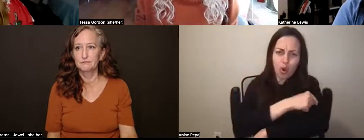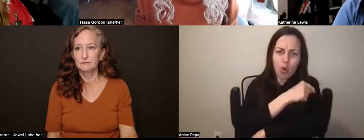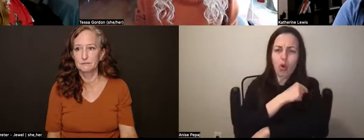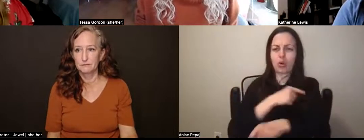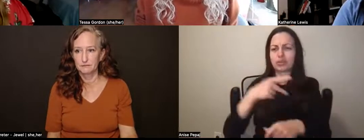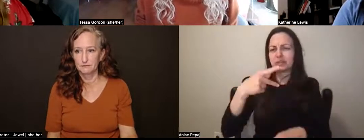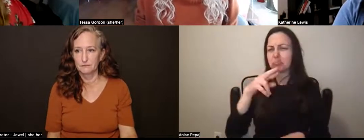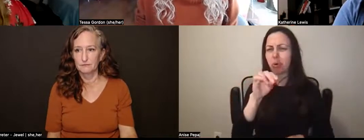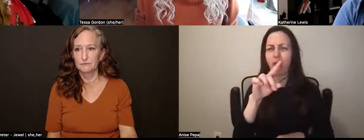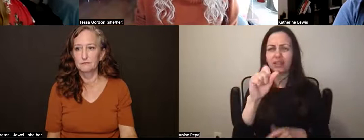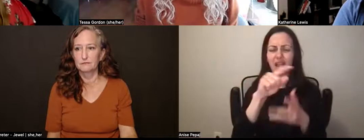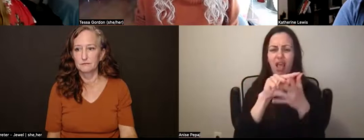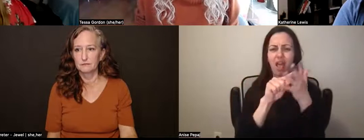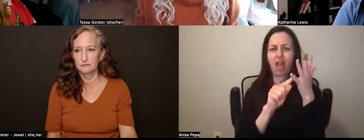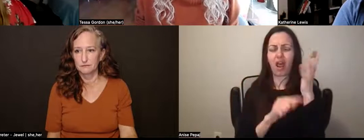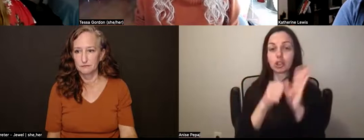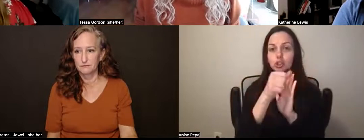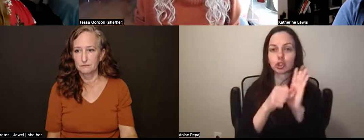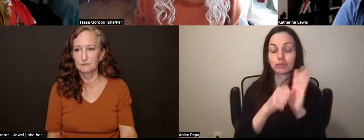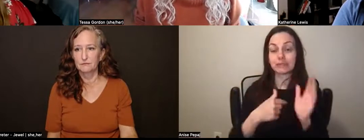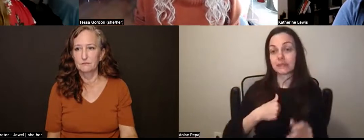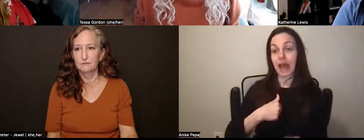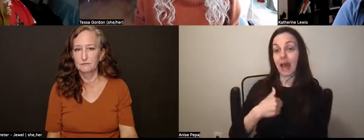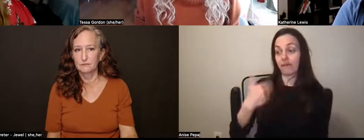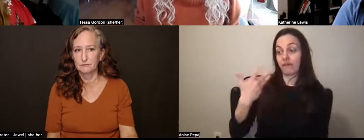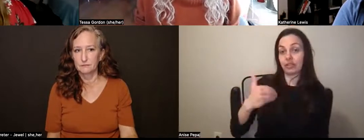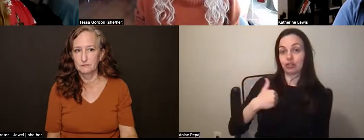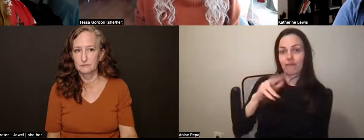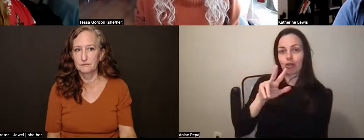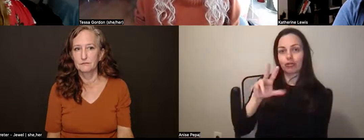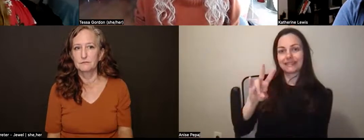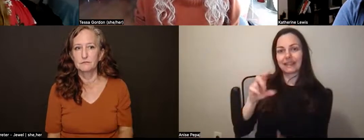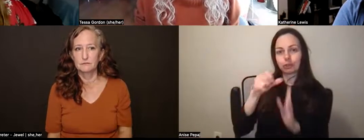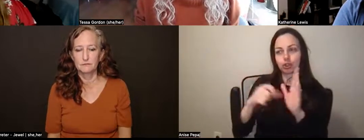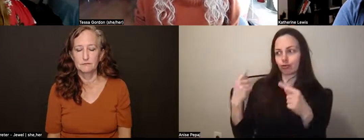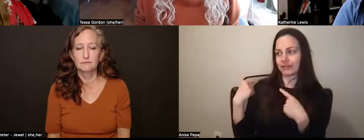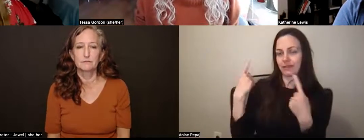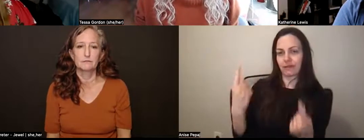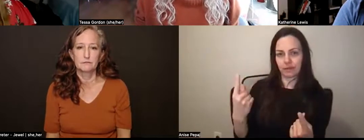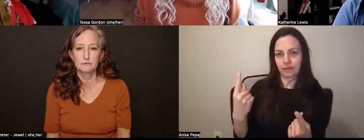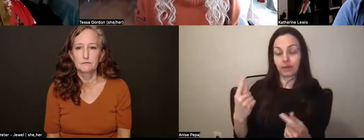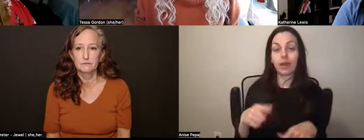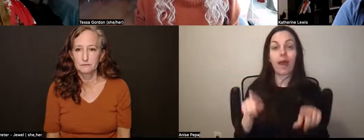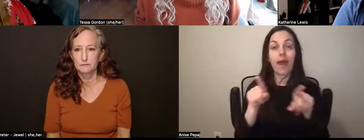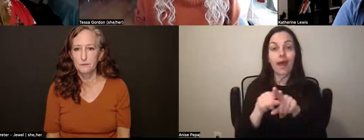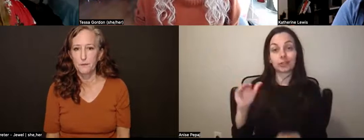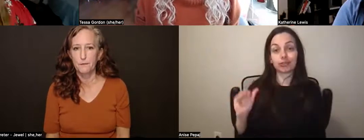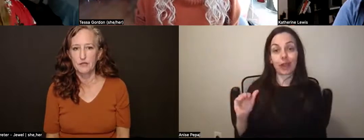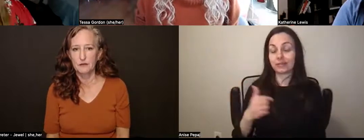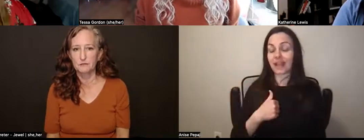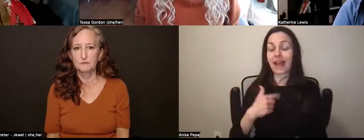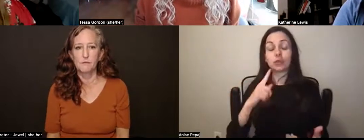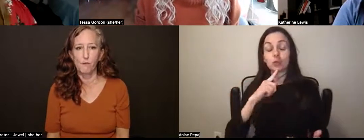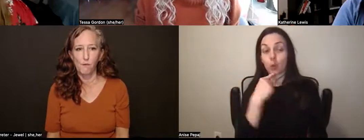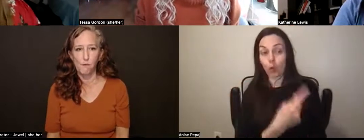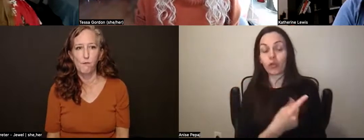you can imagine, surgeries. I'm 37 surgeries into date. So as a child, I literally told them I was coming to sue